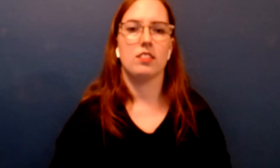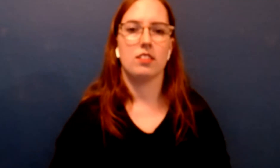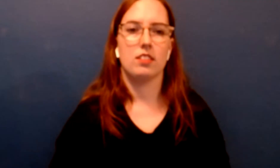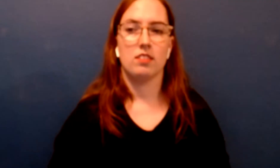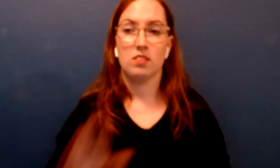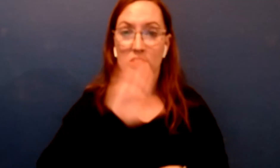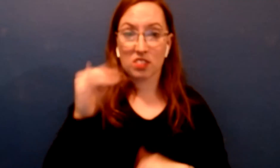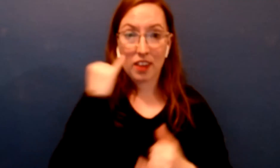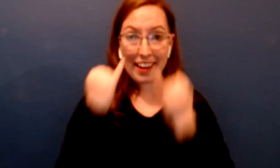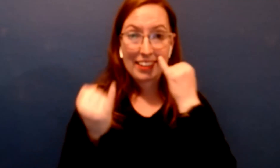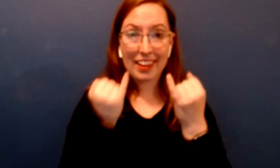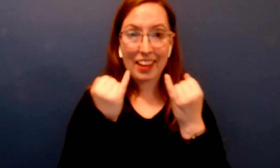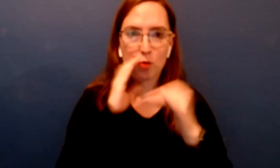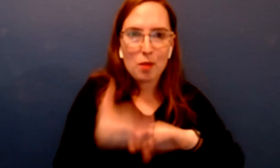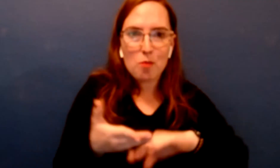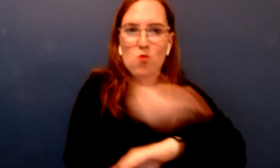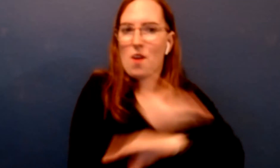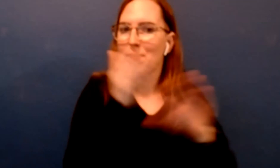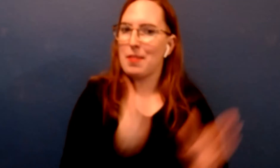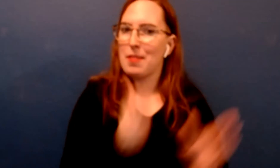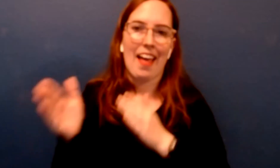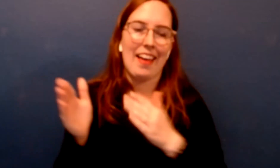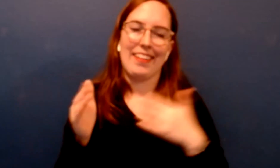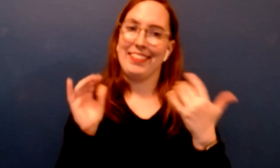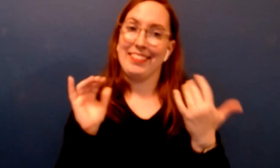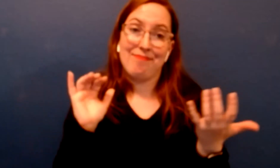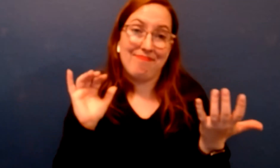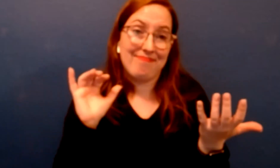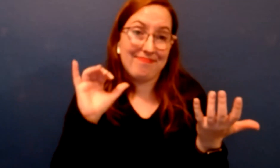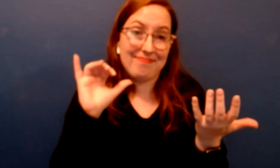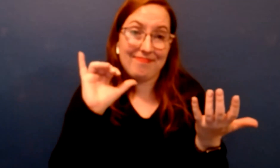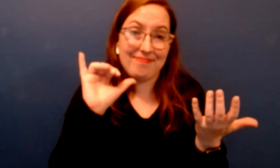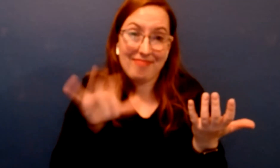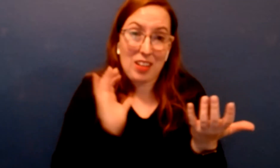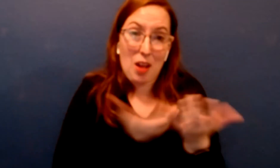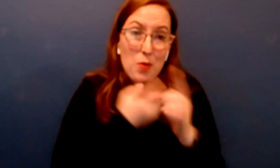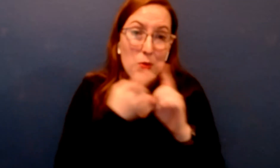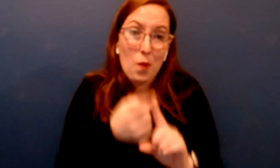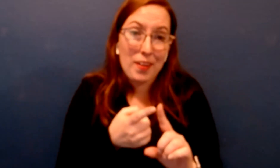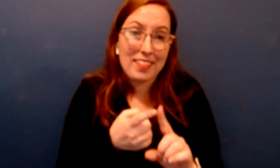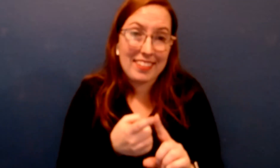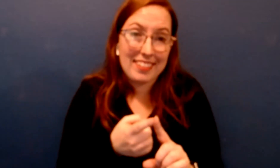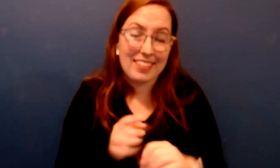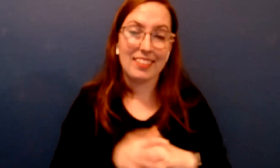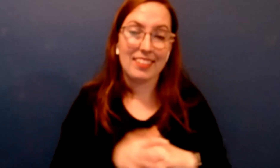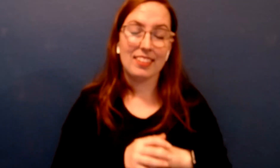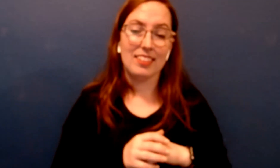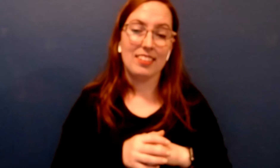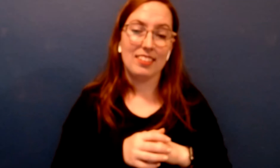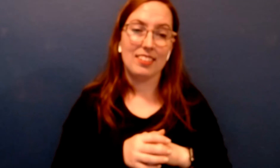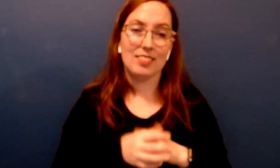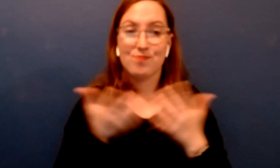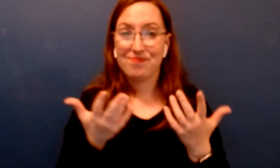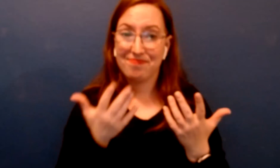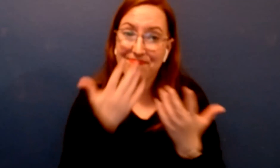this plan better. So, and that is our goal. And so